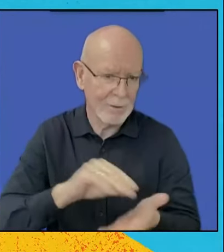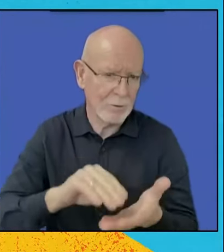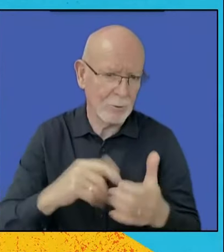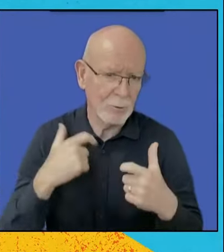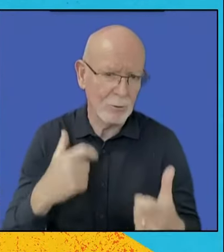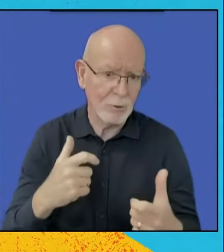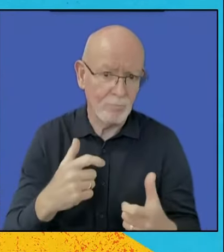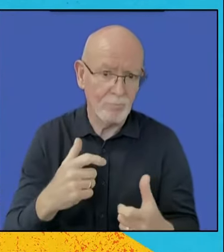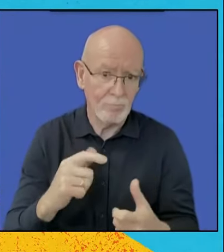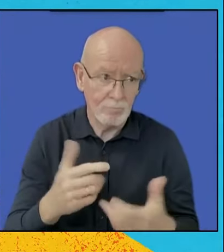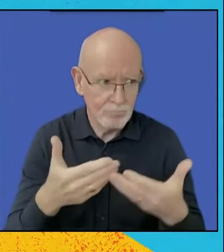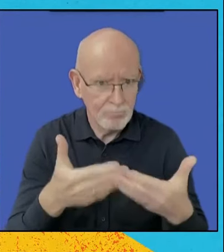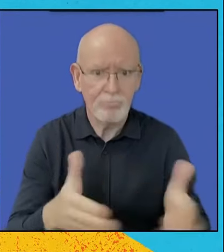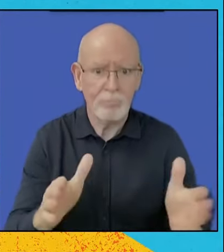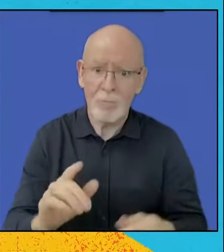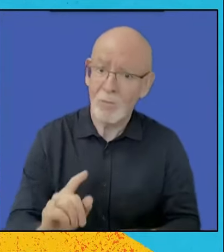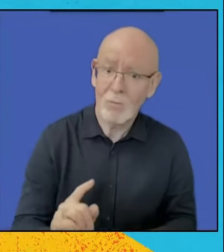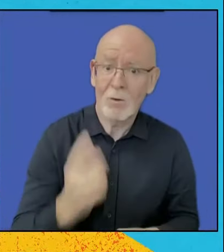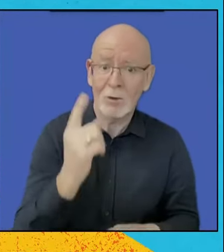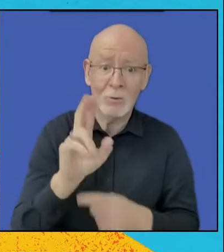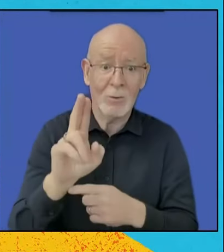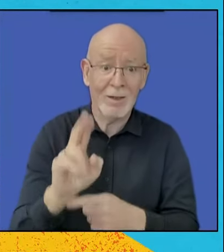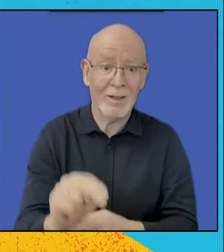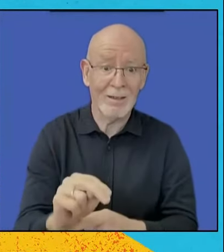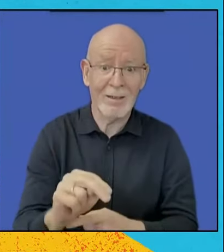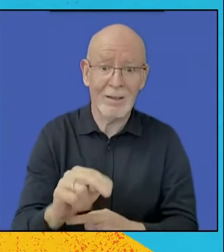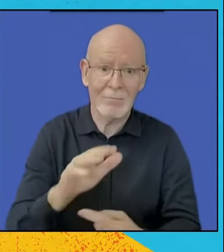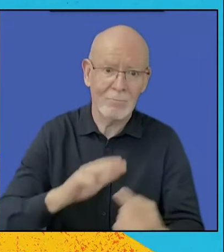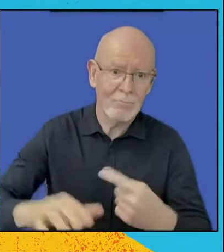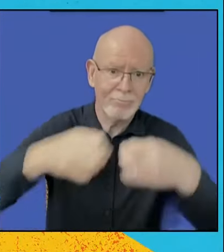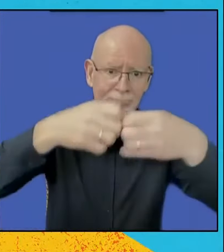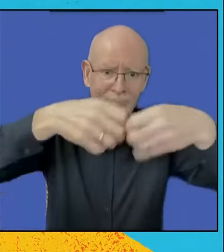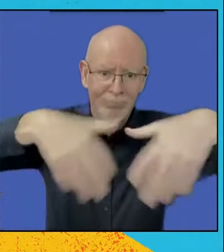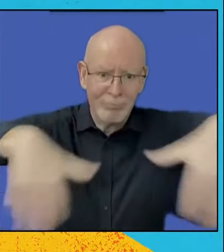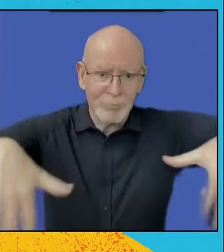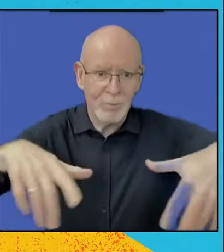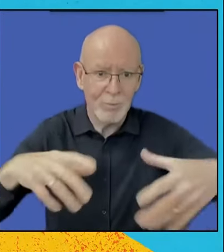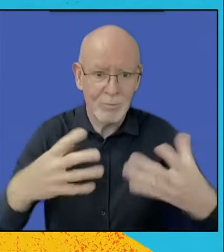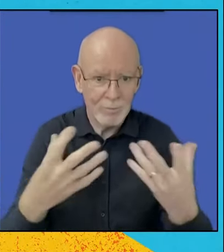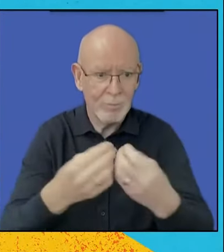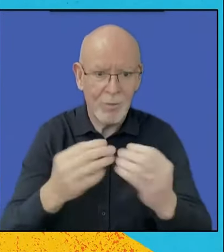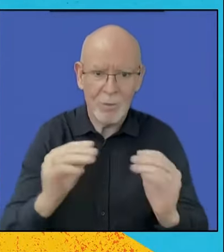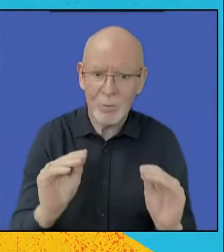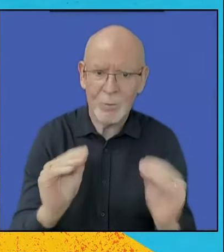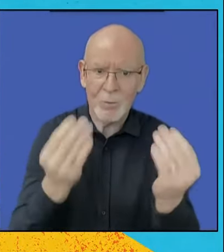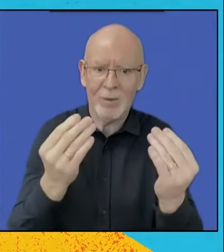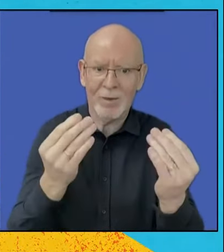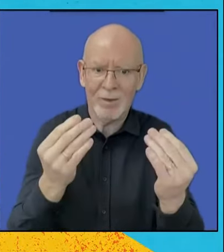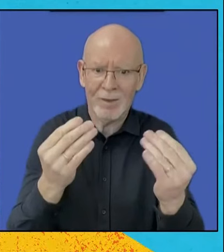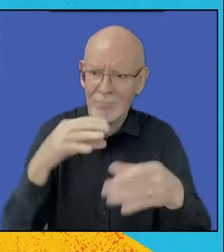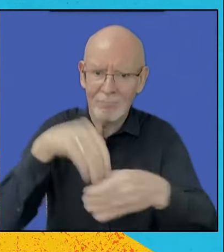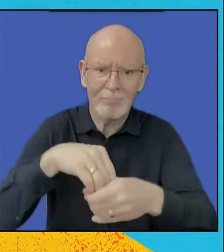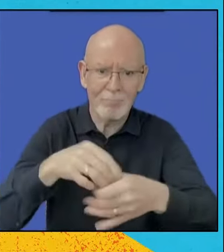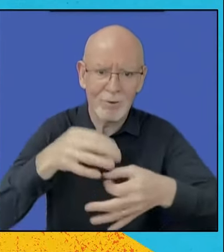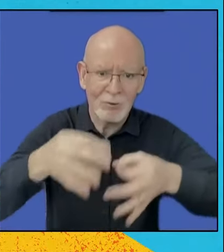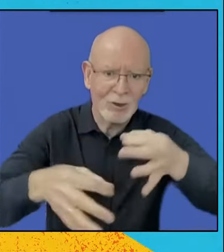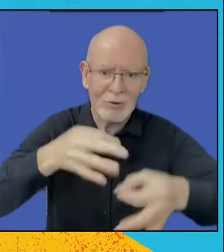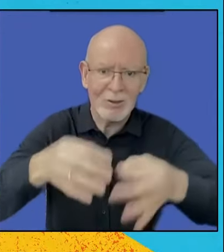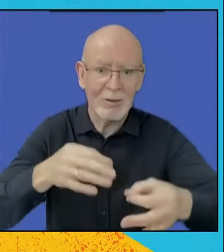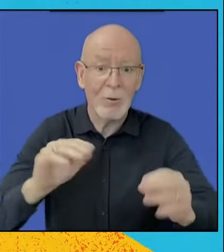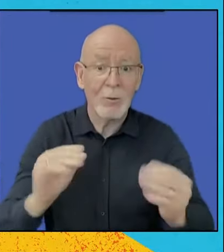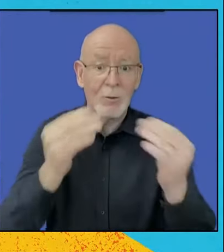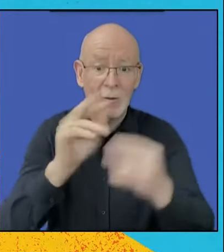progress in the ways that the UN engages with young people at various levels, and the number of young people that we involve